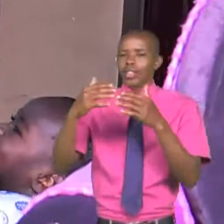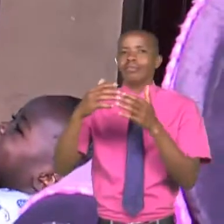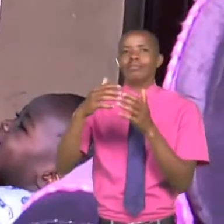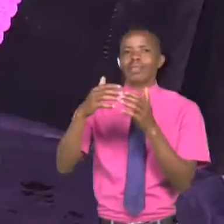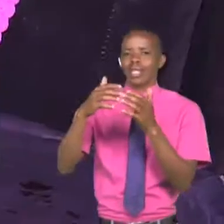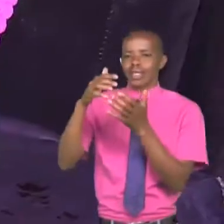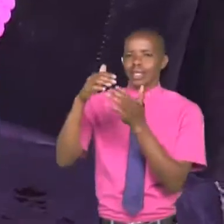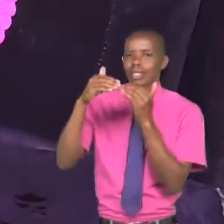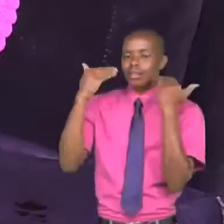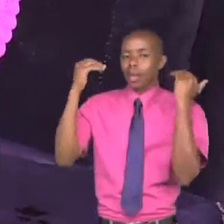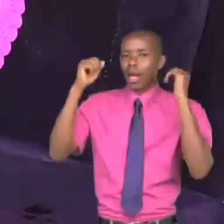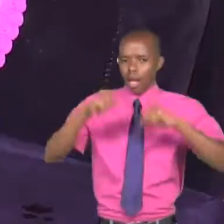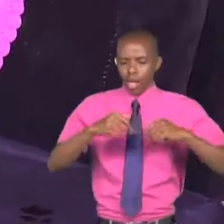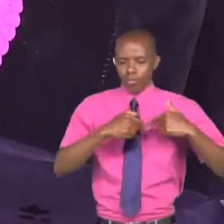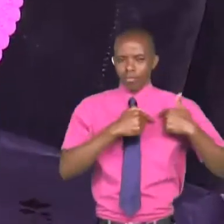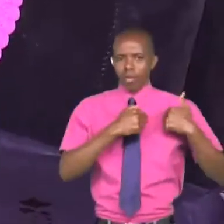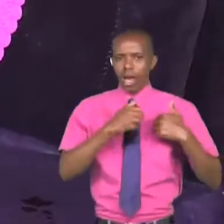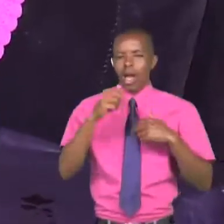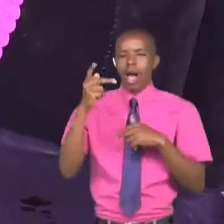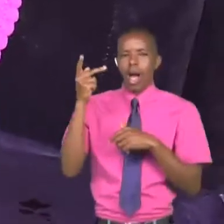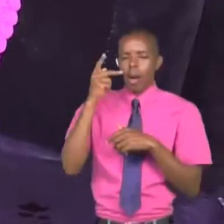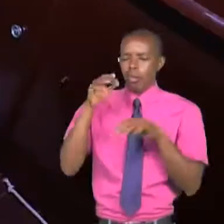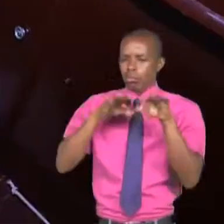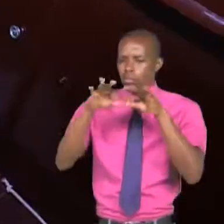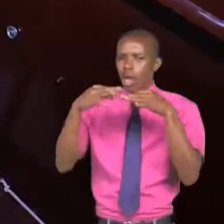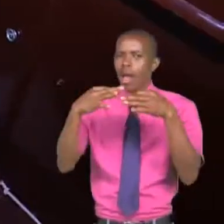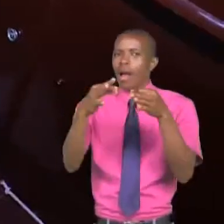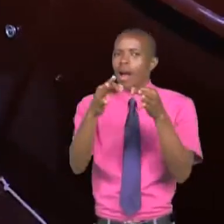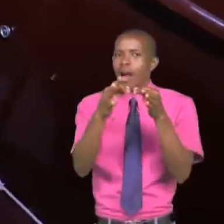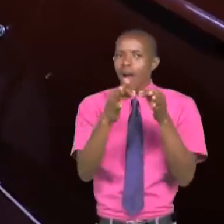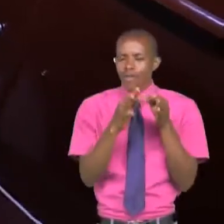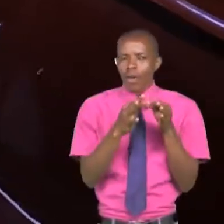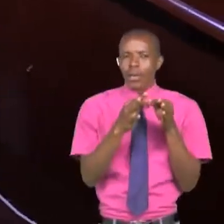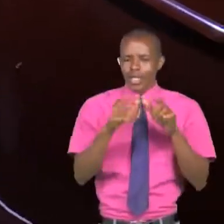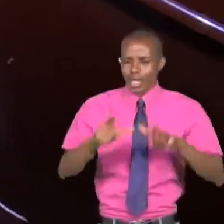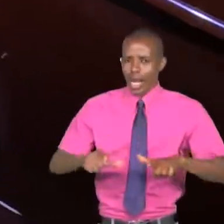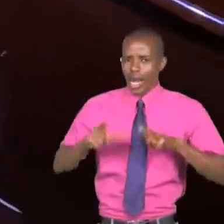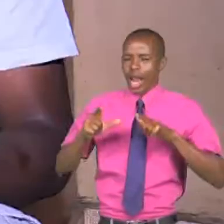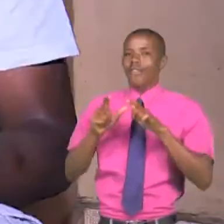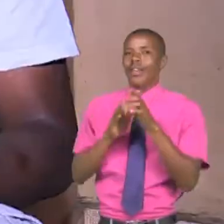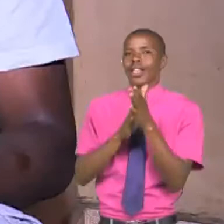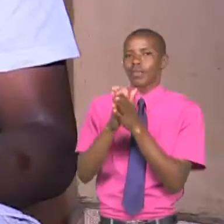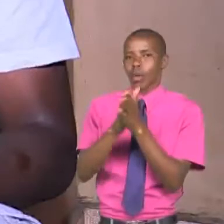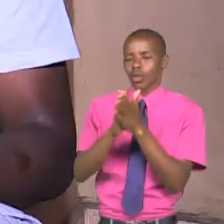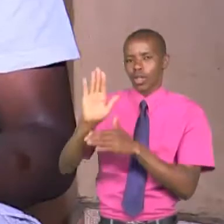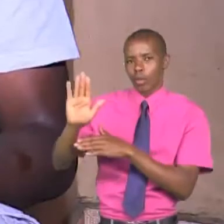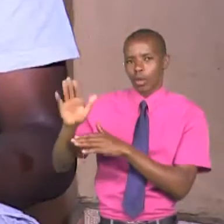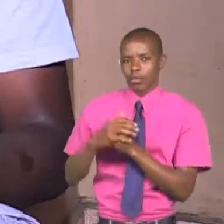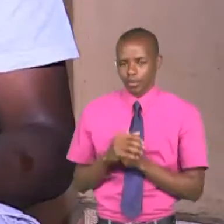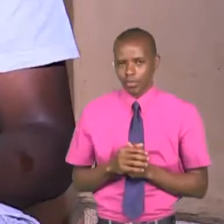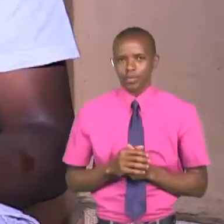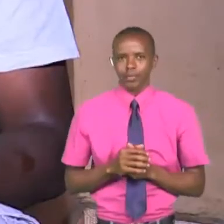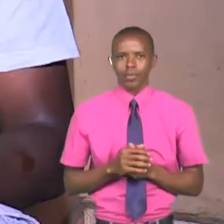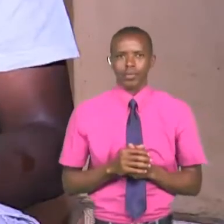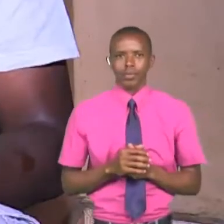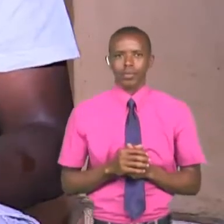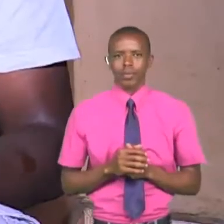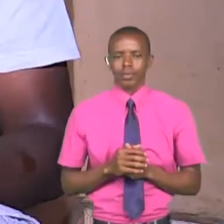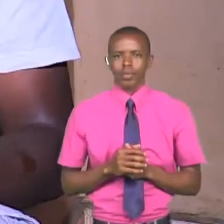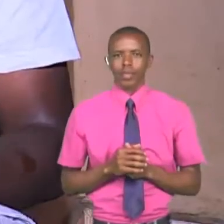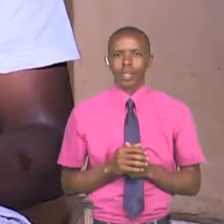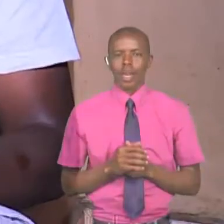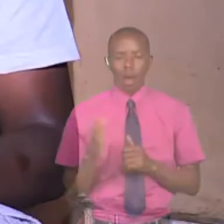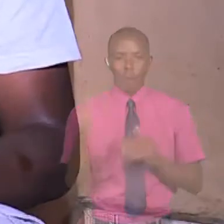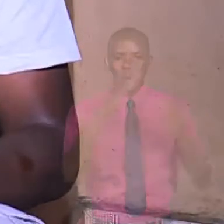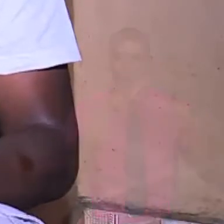their hearts. And as Abdon narrates, his family is his life inspiration. Just coming home makes me